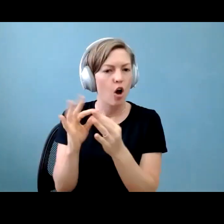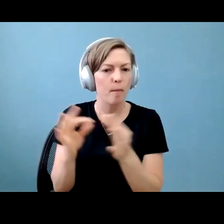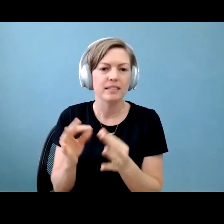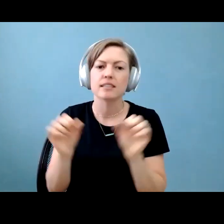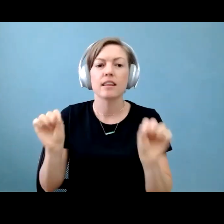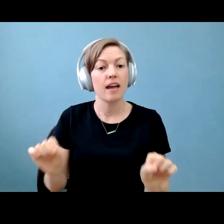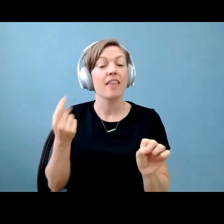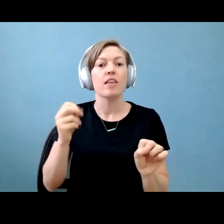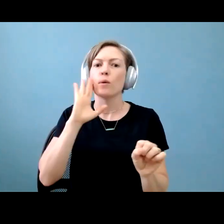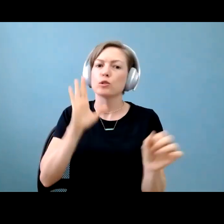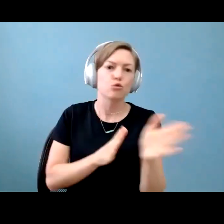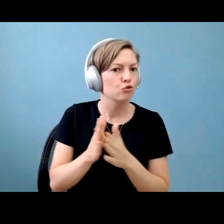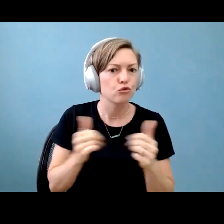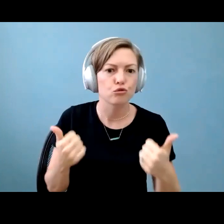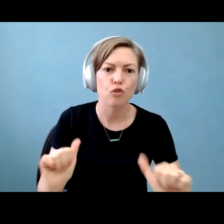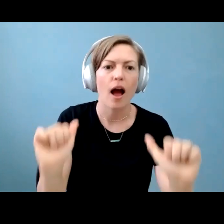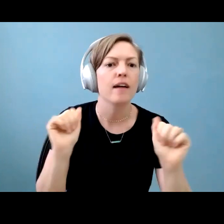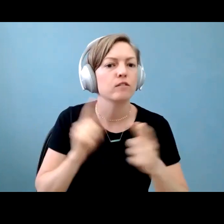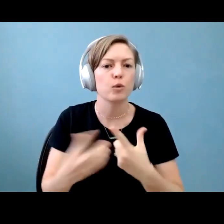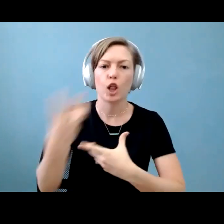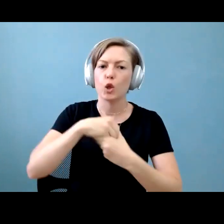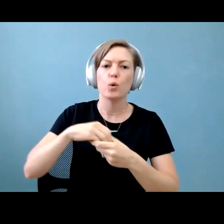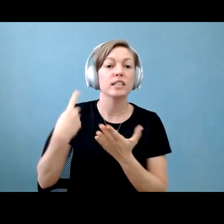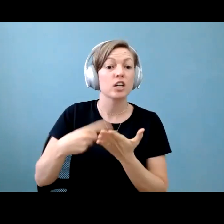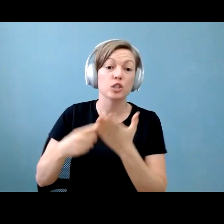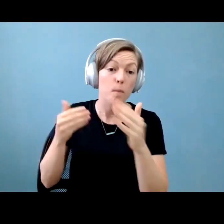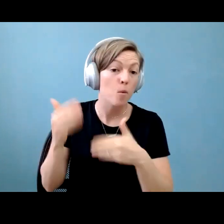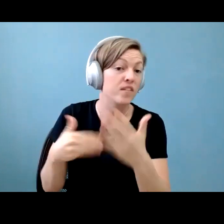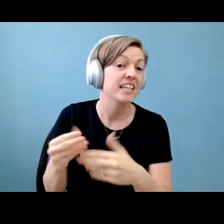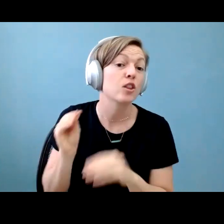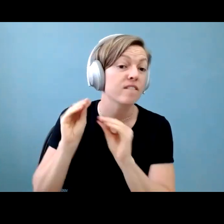and we'll strive to include these in discussions moving into the future.